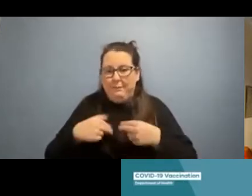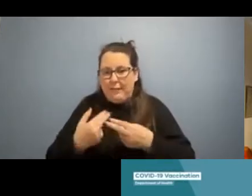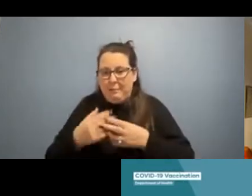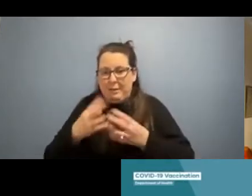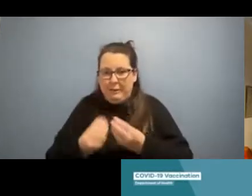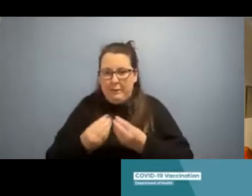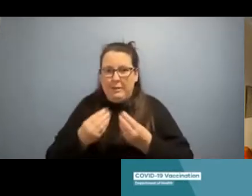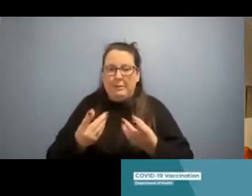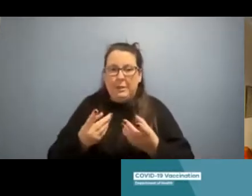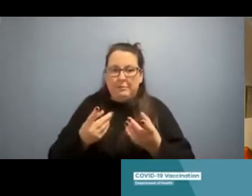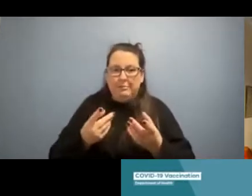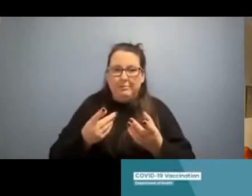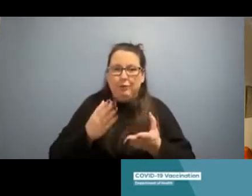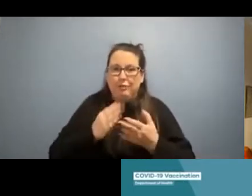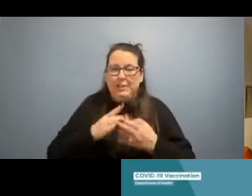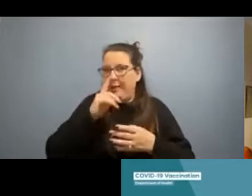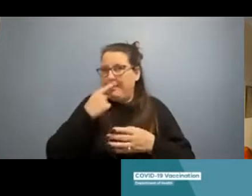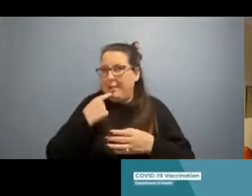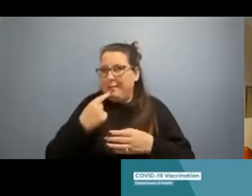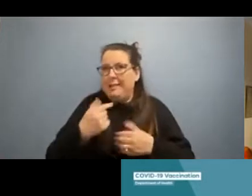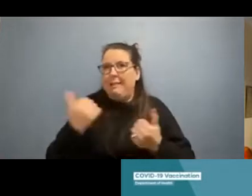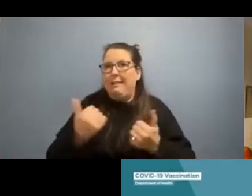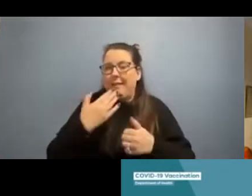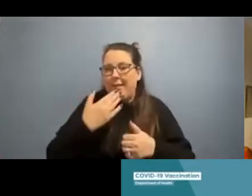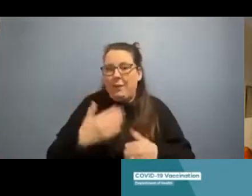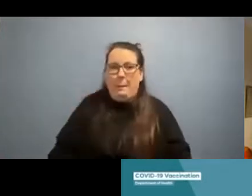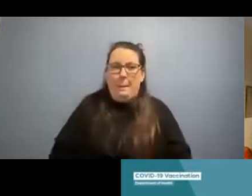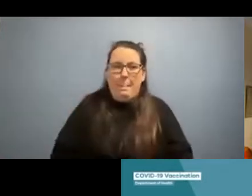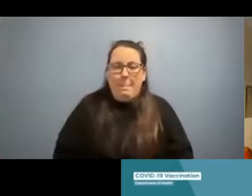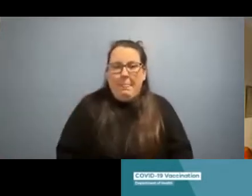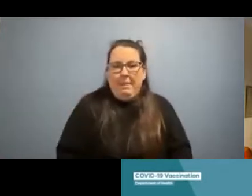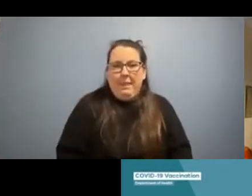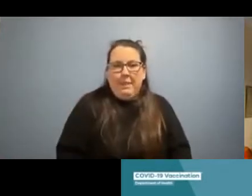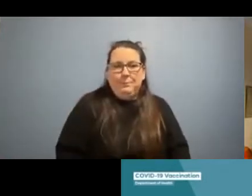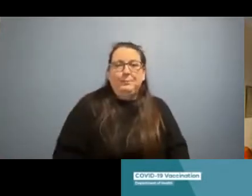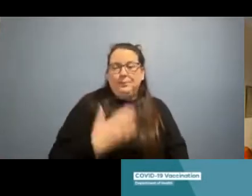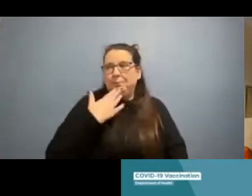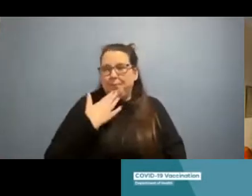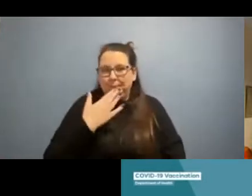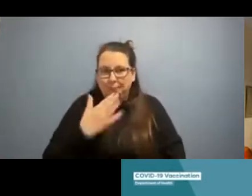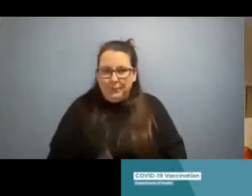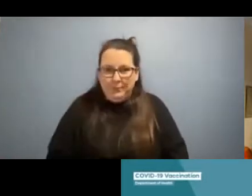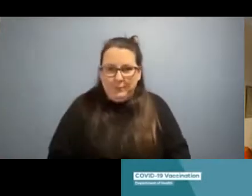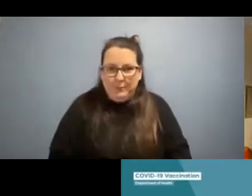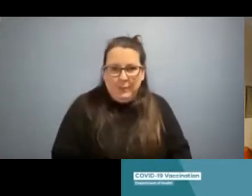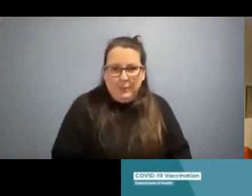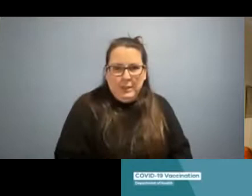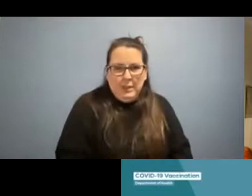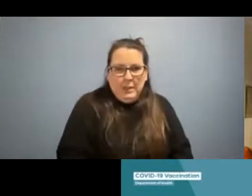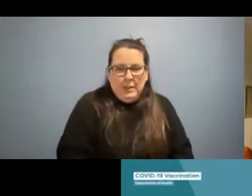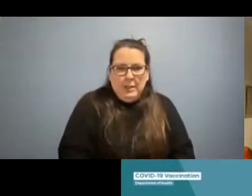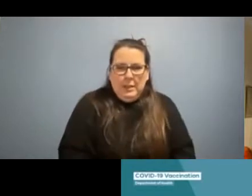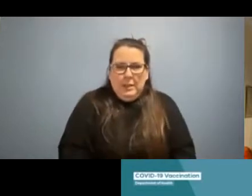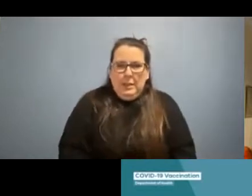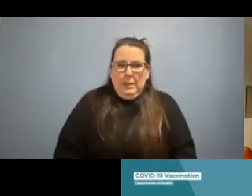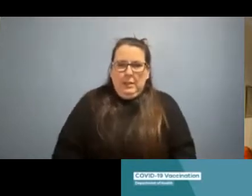But I just can't thank you enough for your dedication. Thank you. Fantastic. Thank you, Frank, and great to have you with us tonight.